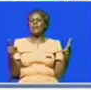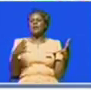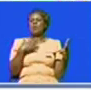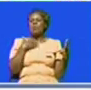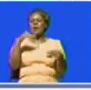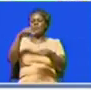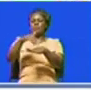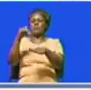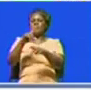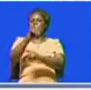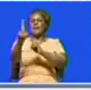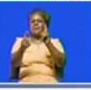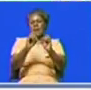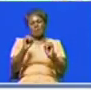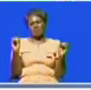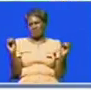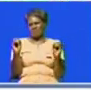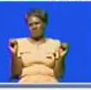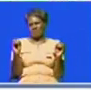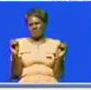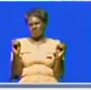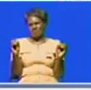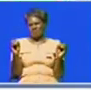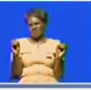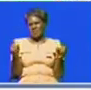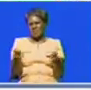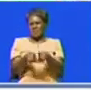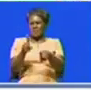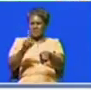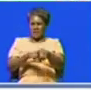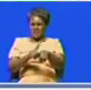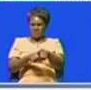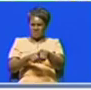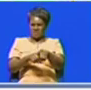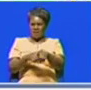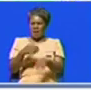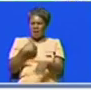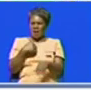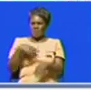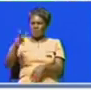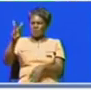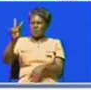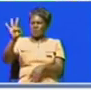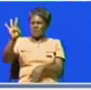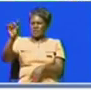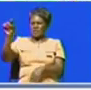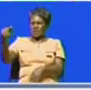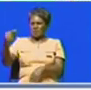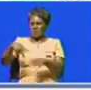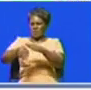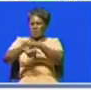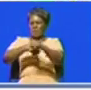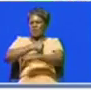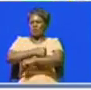be interfering with the examinations for our children. At the same time, you realize we have about 23,000 primary